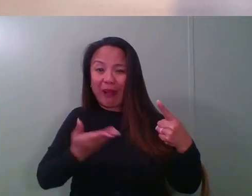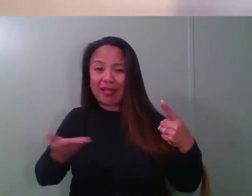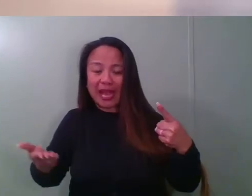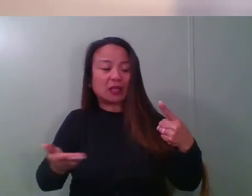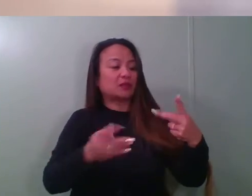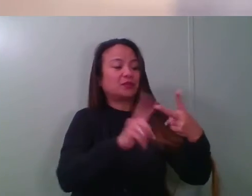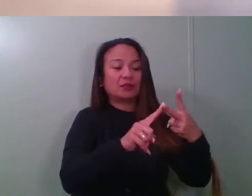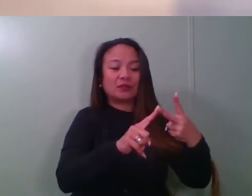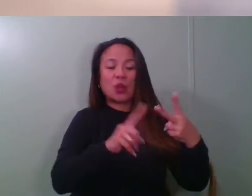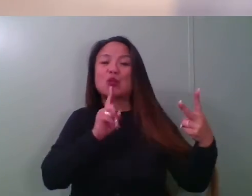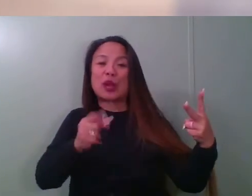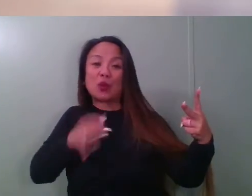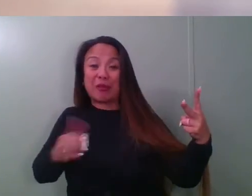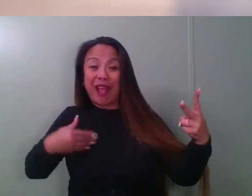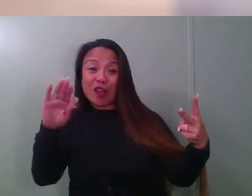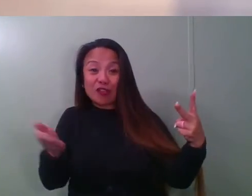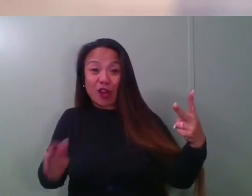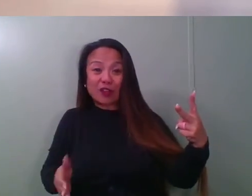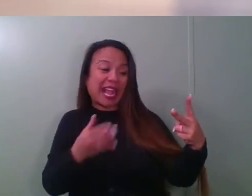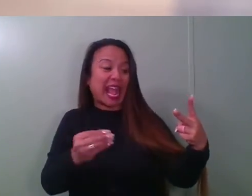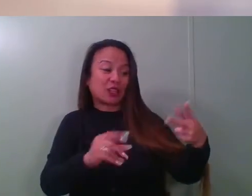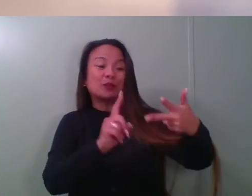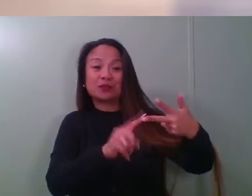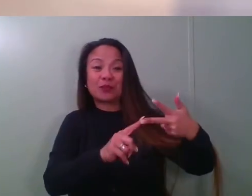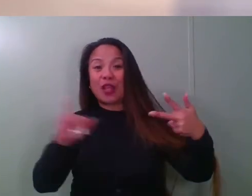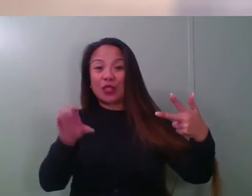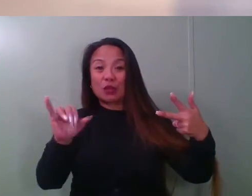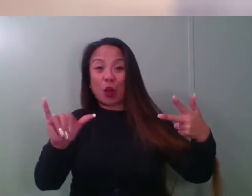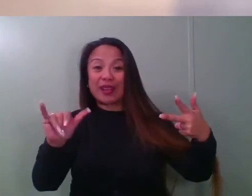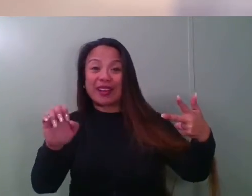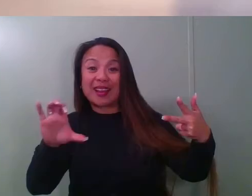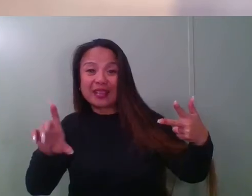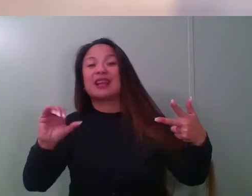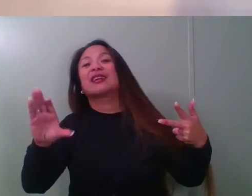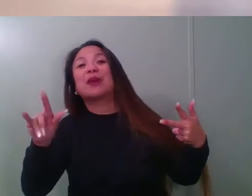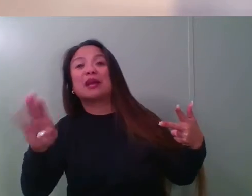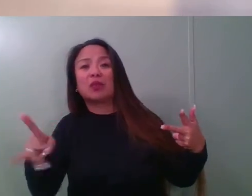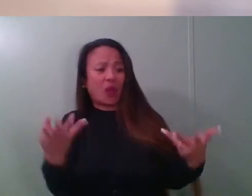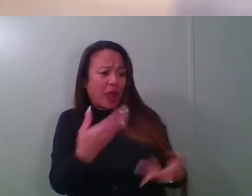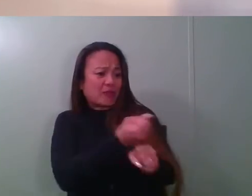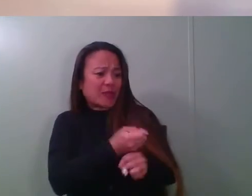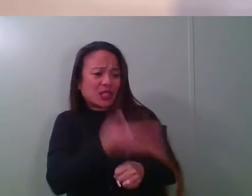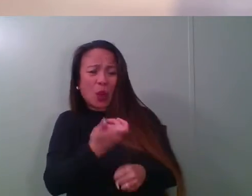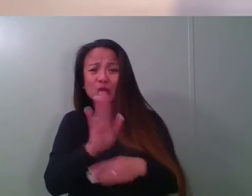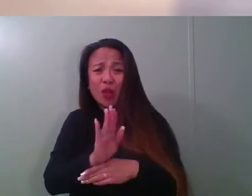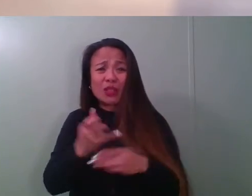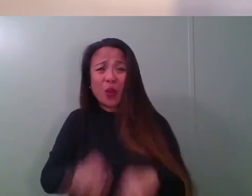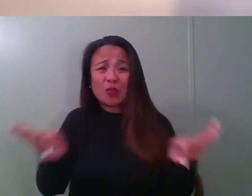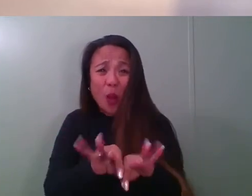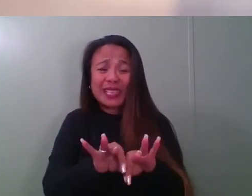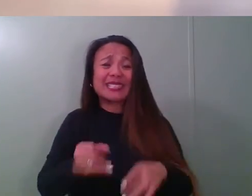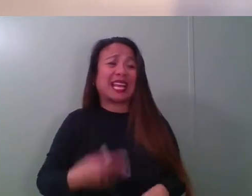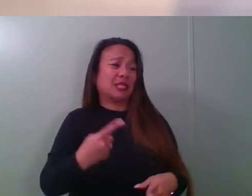Thing, Real Women Have Curves, and The Joy Luck Club. What makes these films so important is the authentic